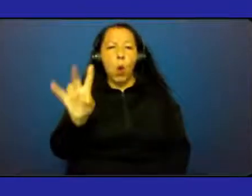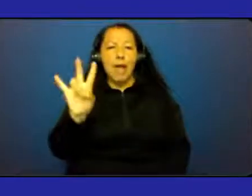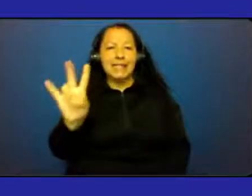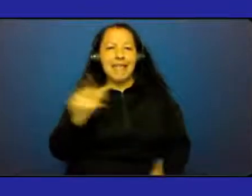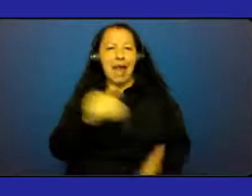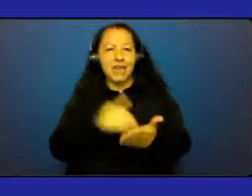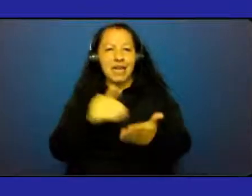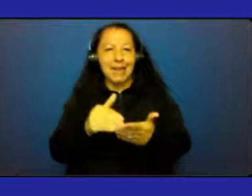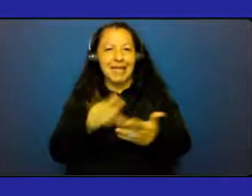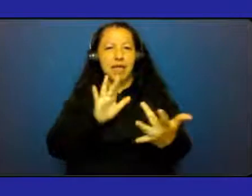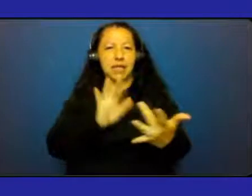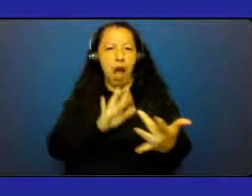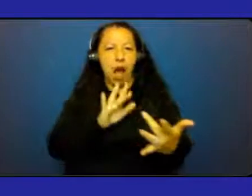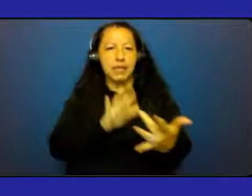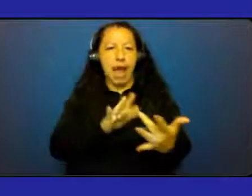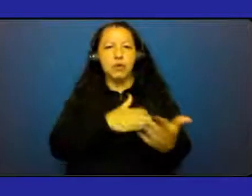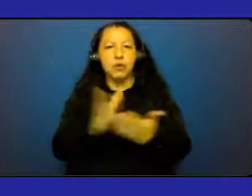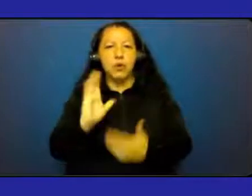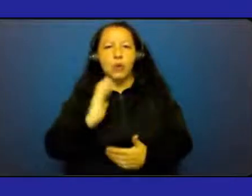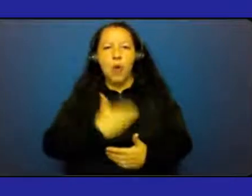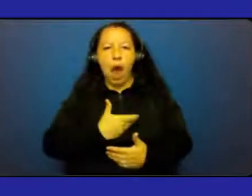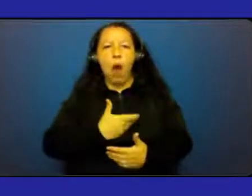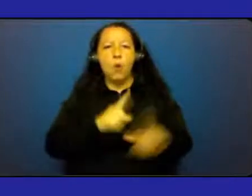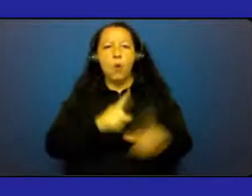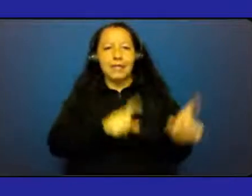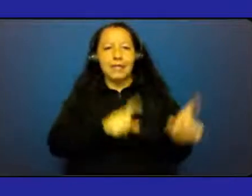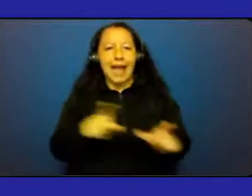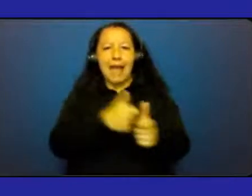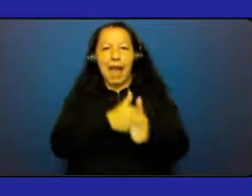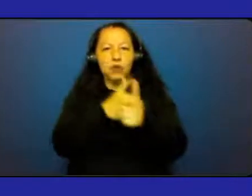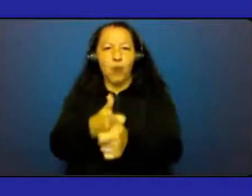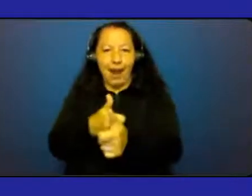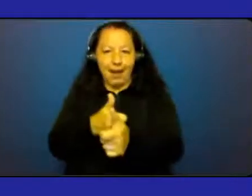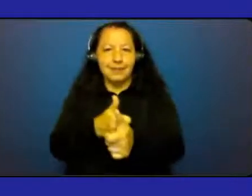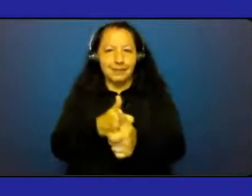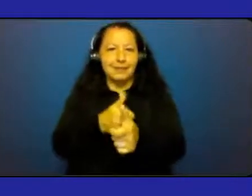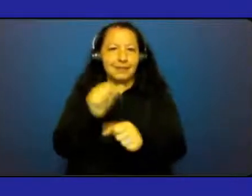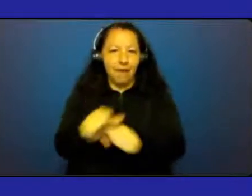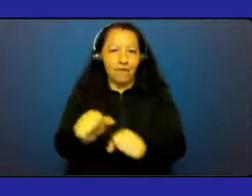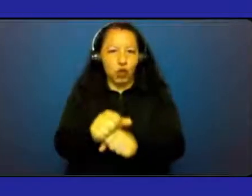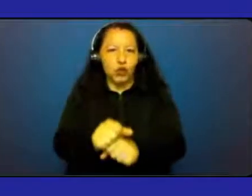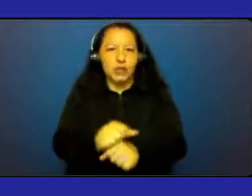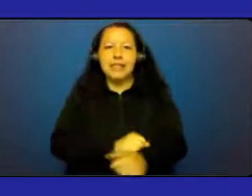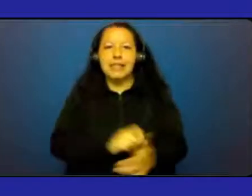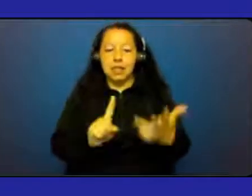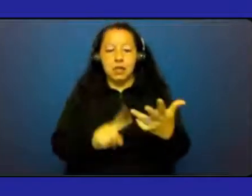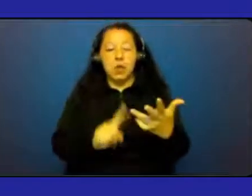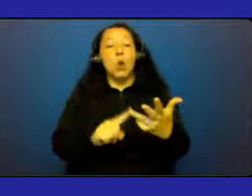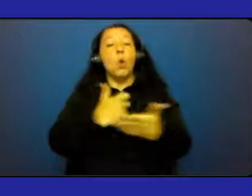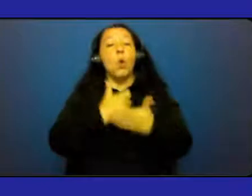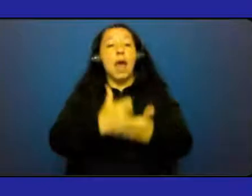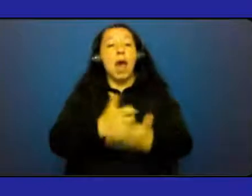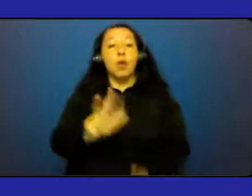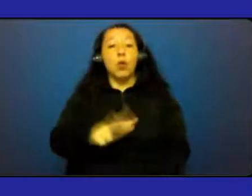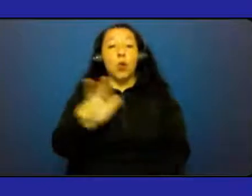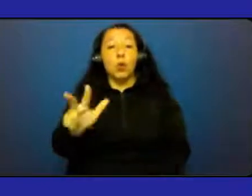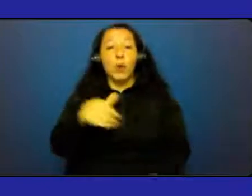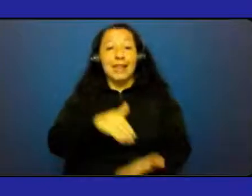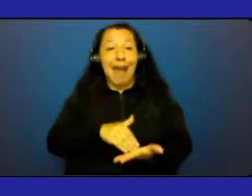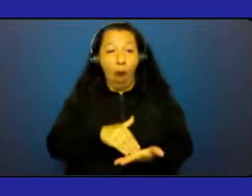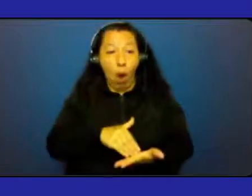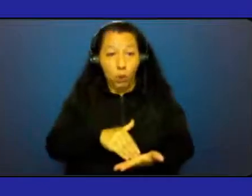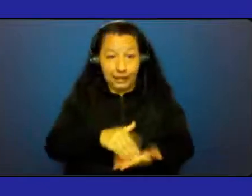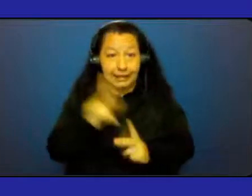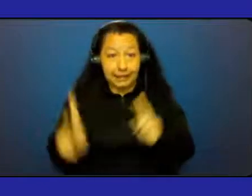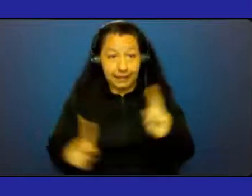million contacts through our test and trace effort. We helped 33,000